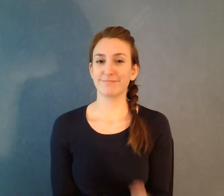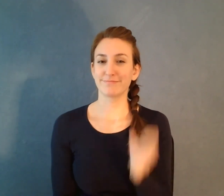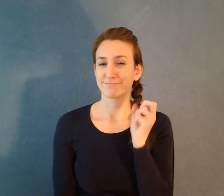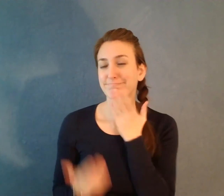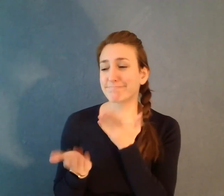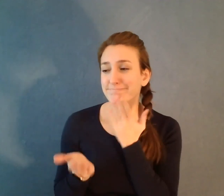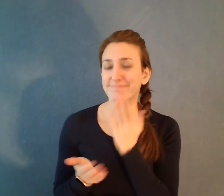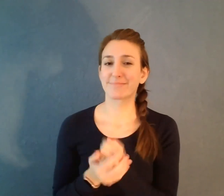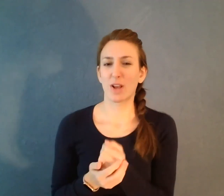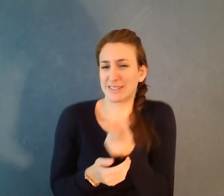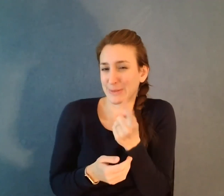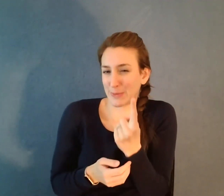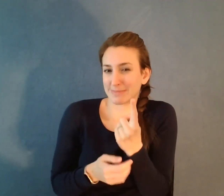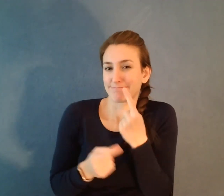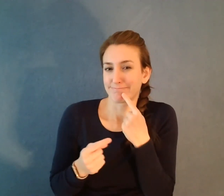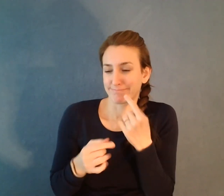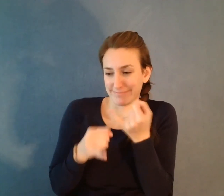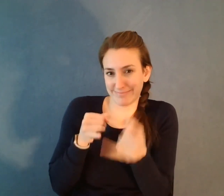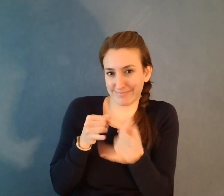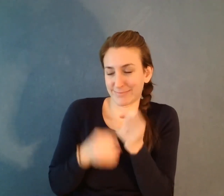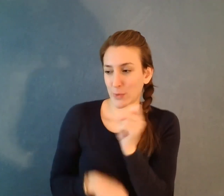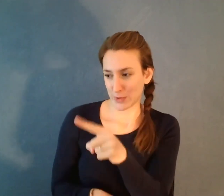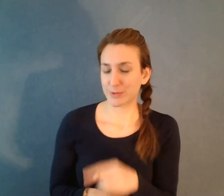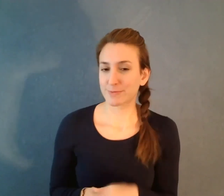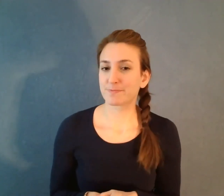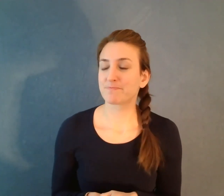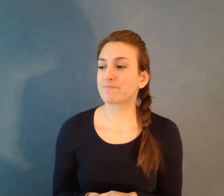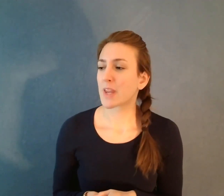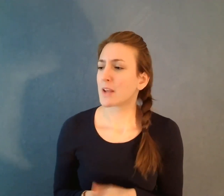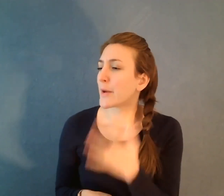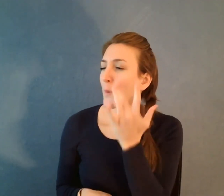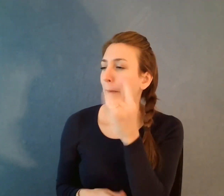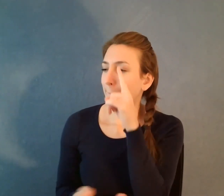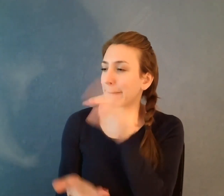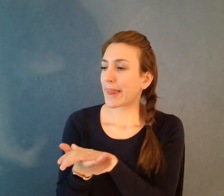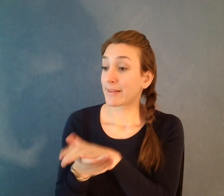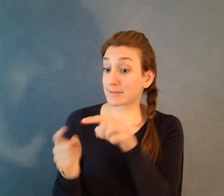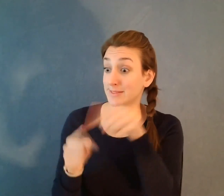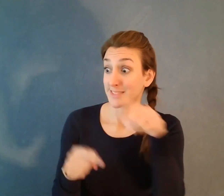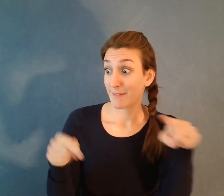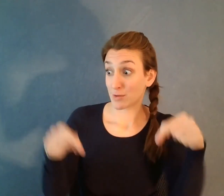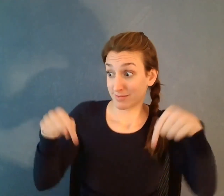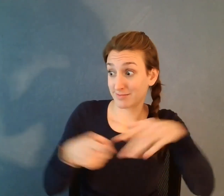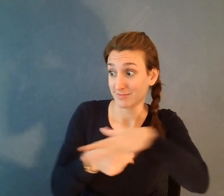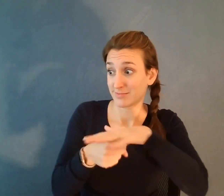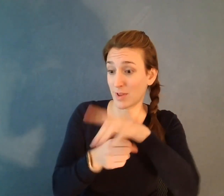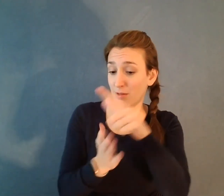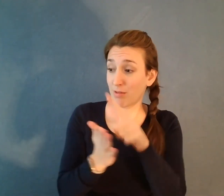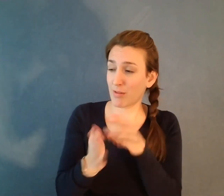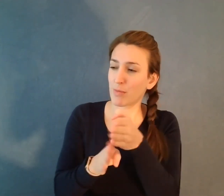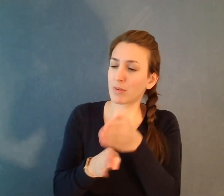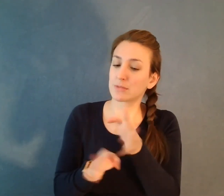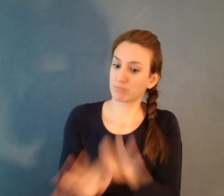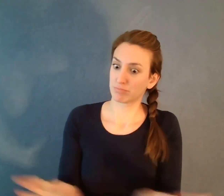respect everybody's time, but I wanted to ask, you know, why you believe that diversity in the legal profession is important, and